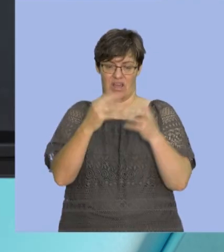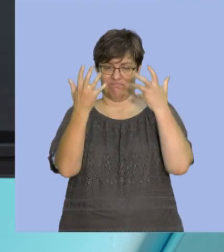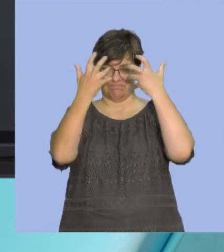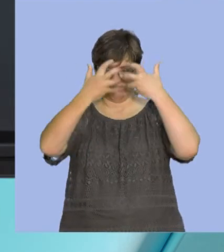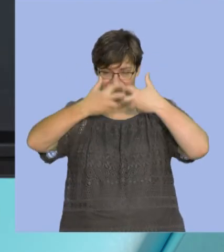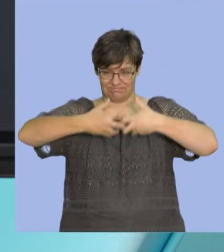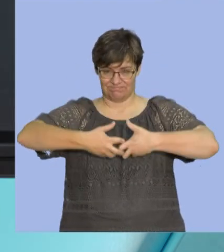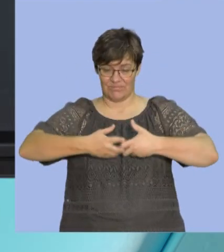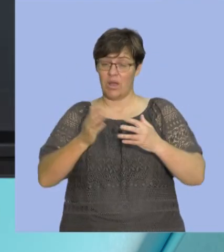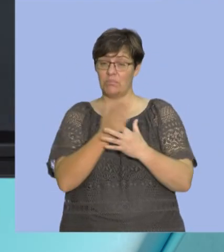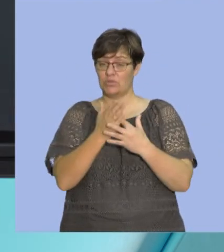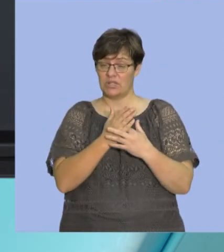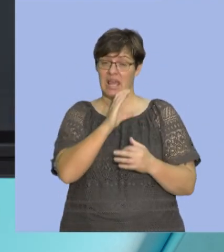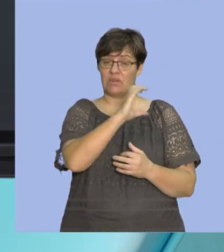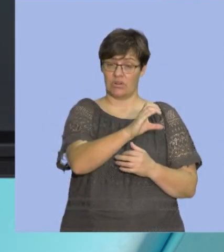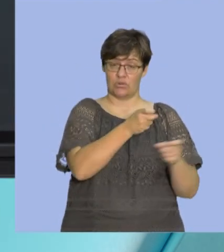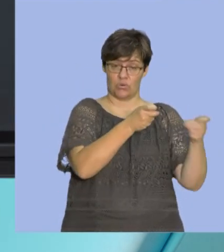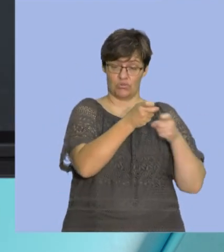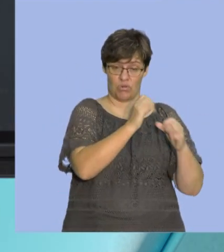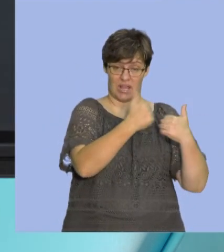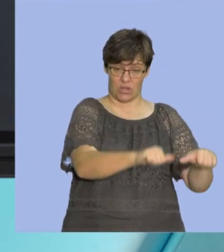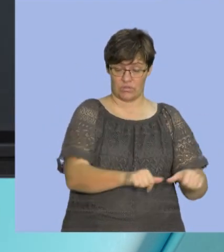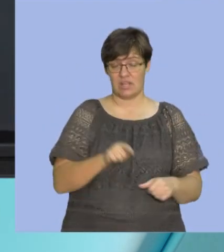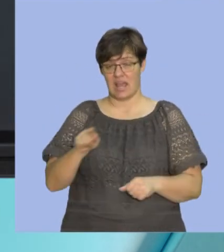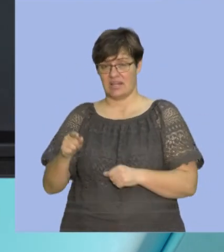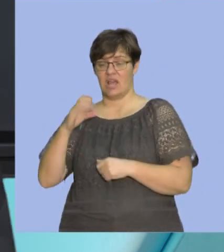reconciliation between the creditors control account